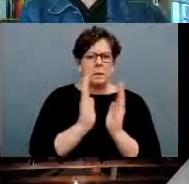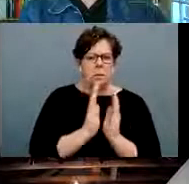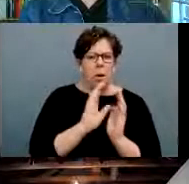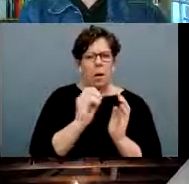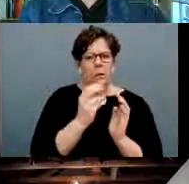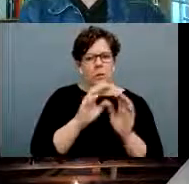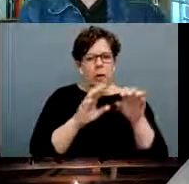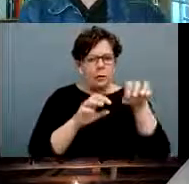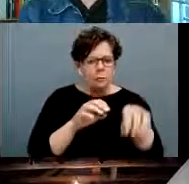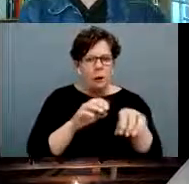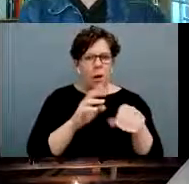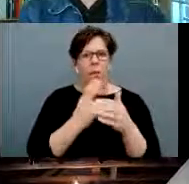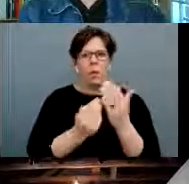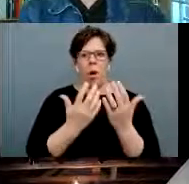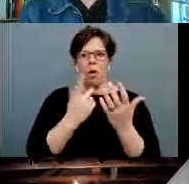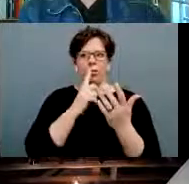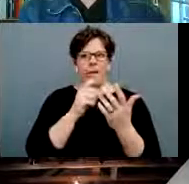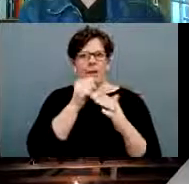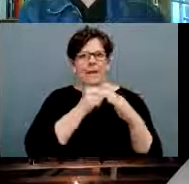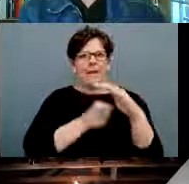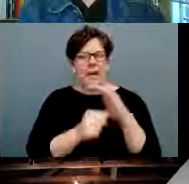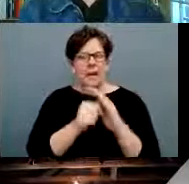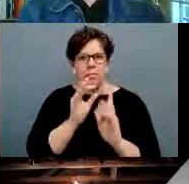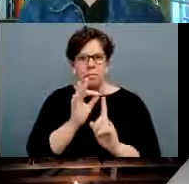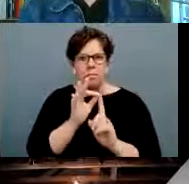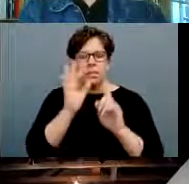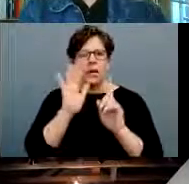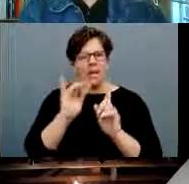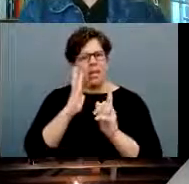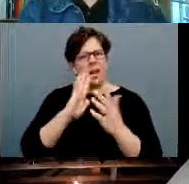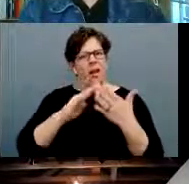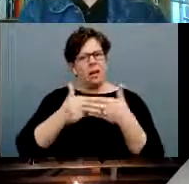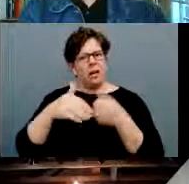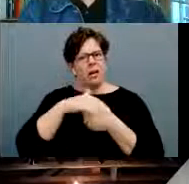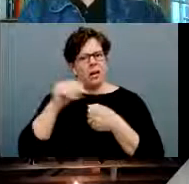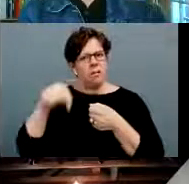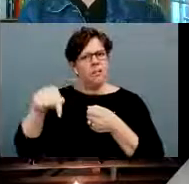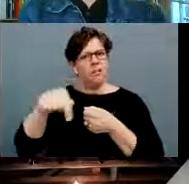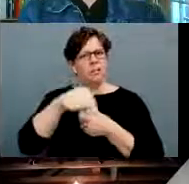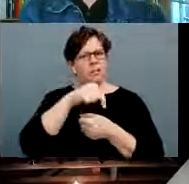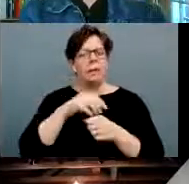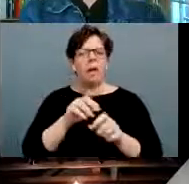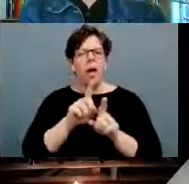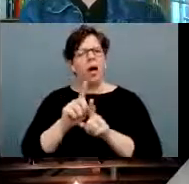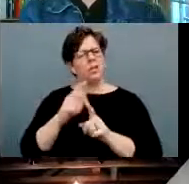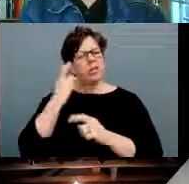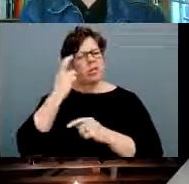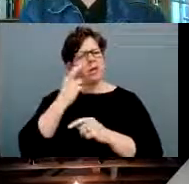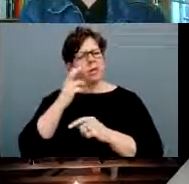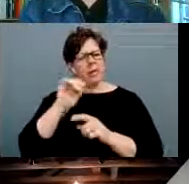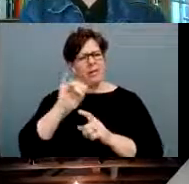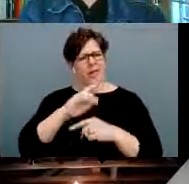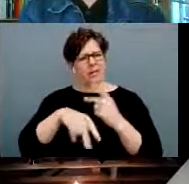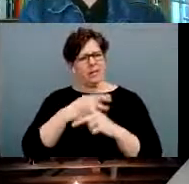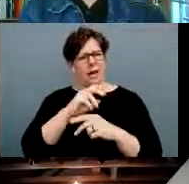in plain sight in this suburban enclave. I was also acutely aware that in the past, sites like this